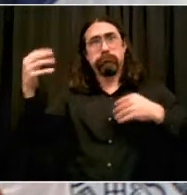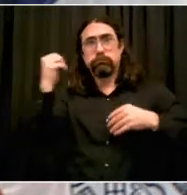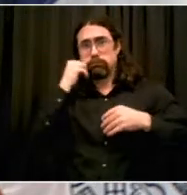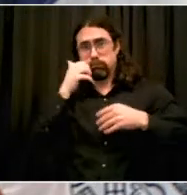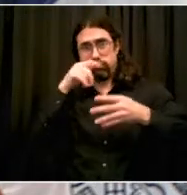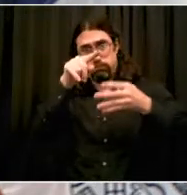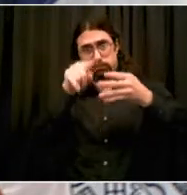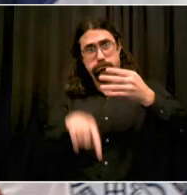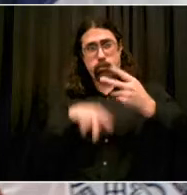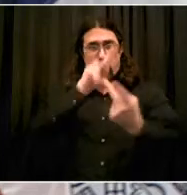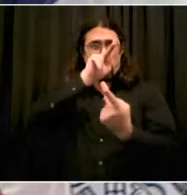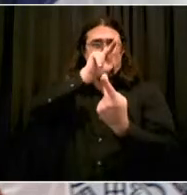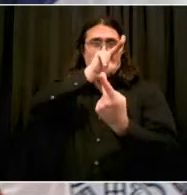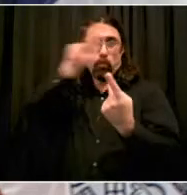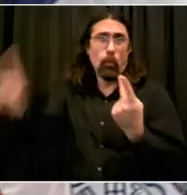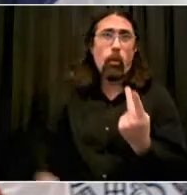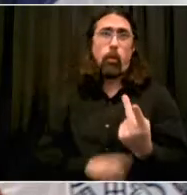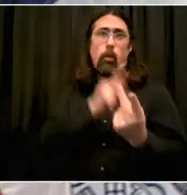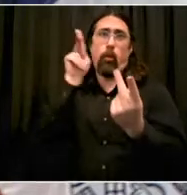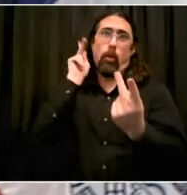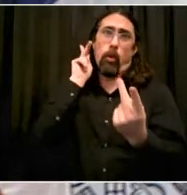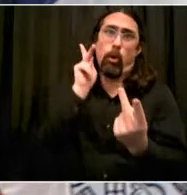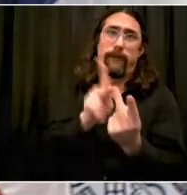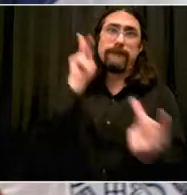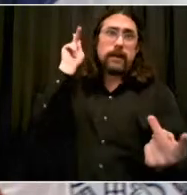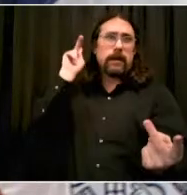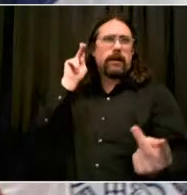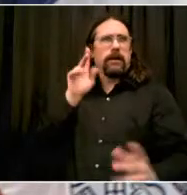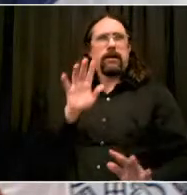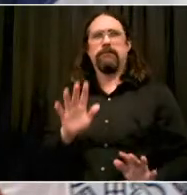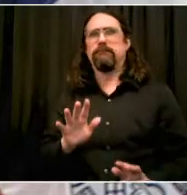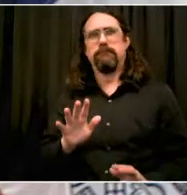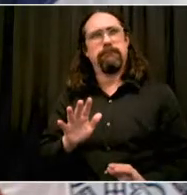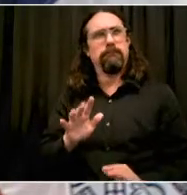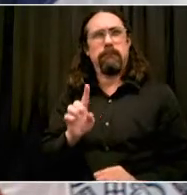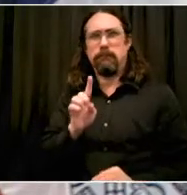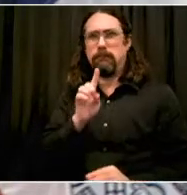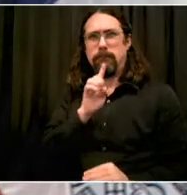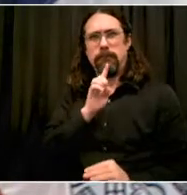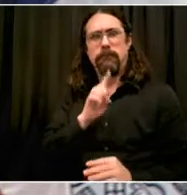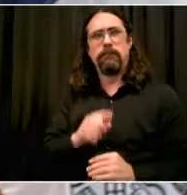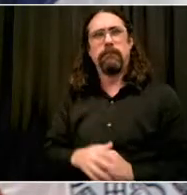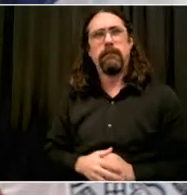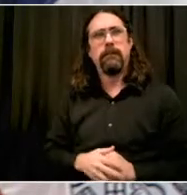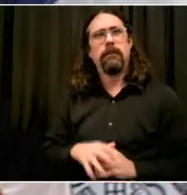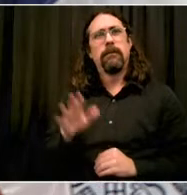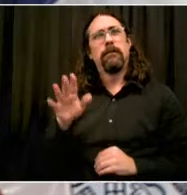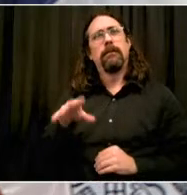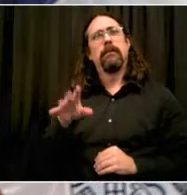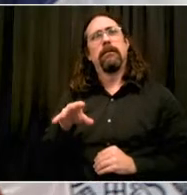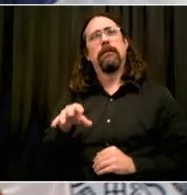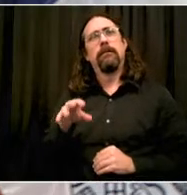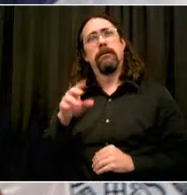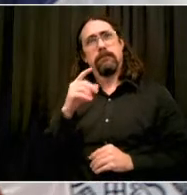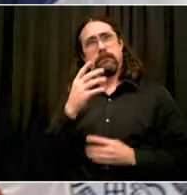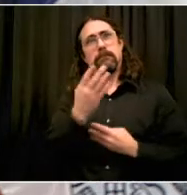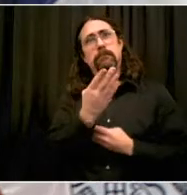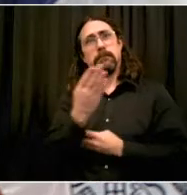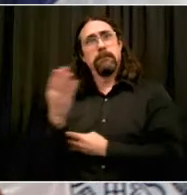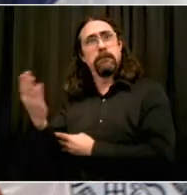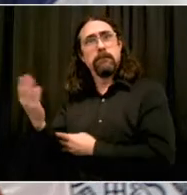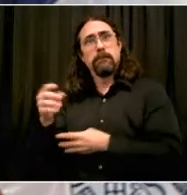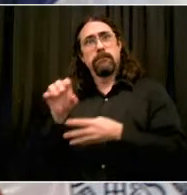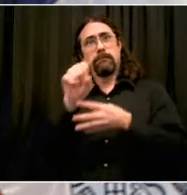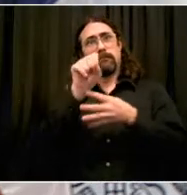comes in after. But we tried to create the standard that whatever the numbers were that morning, that's what we were going to be governed by. In